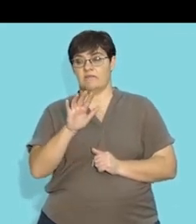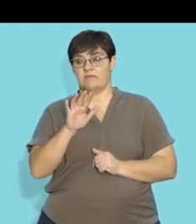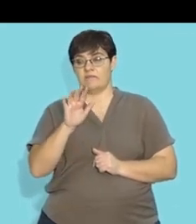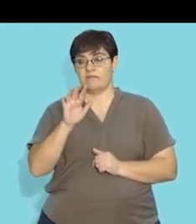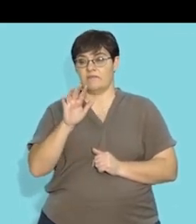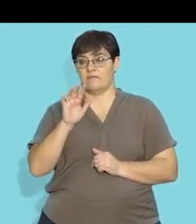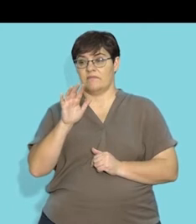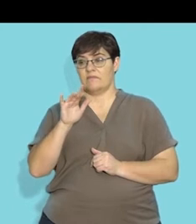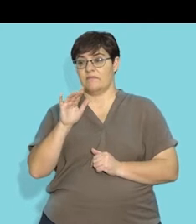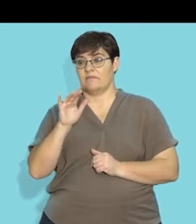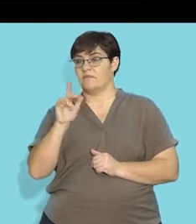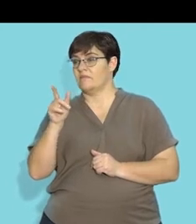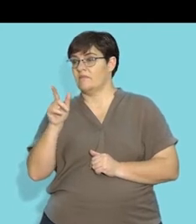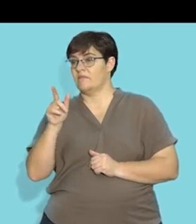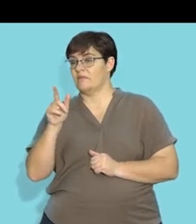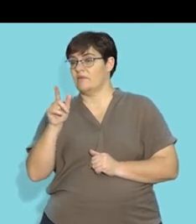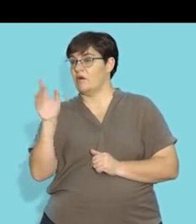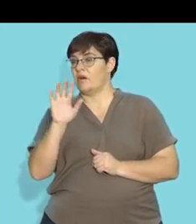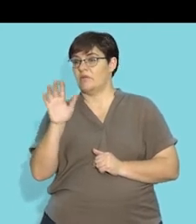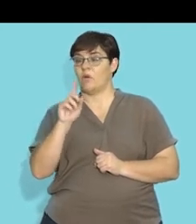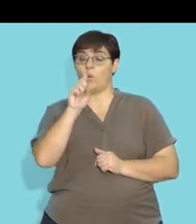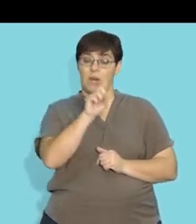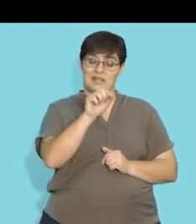let's see again,